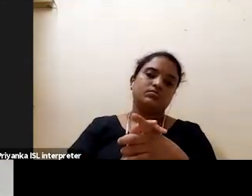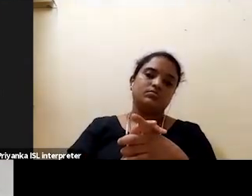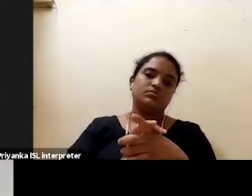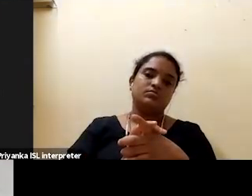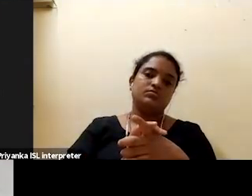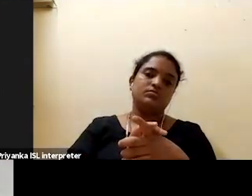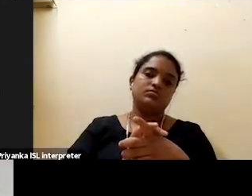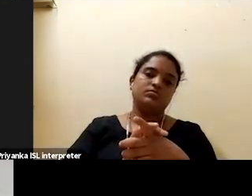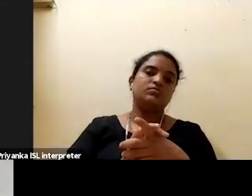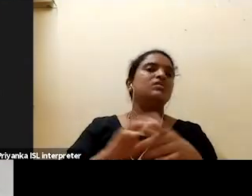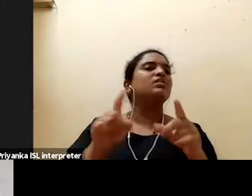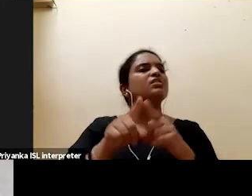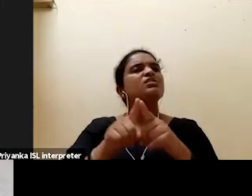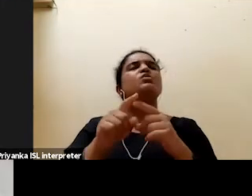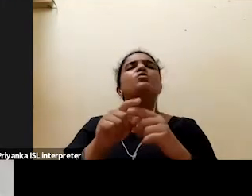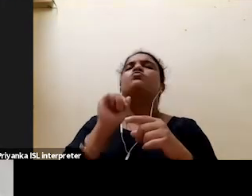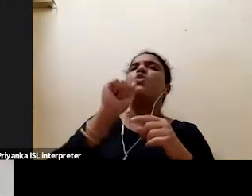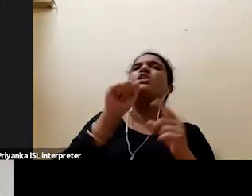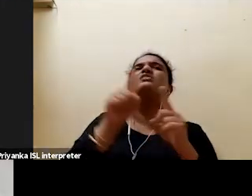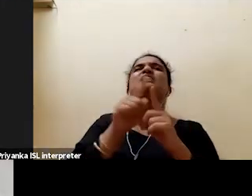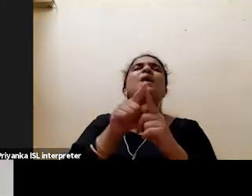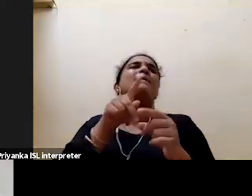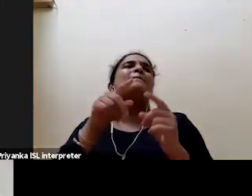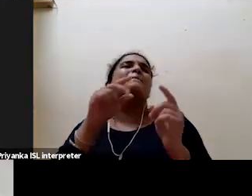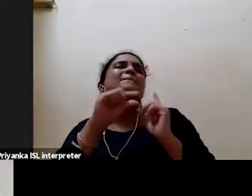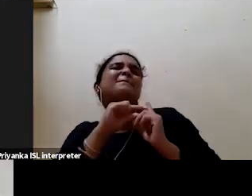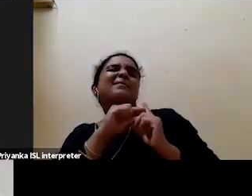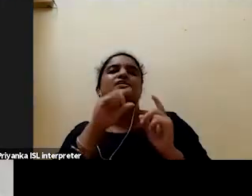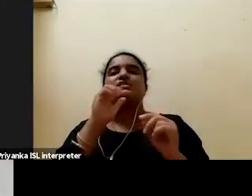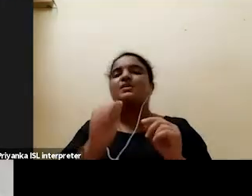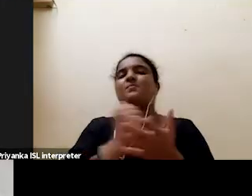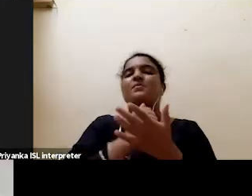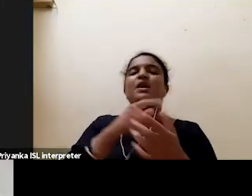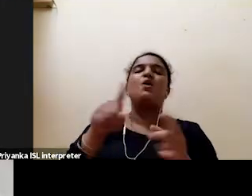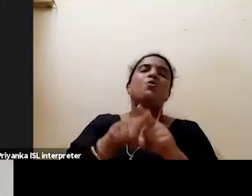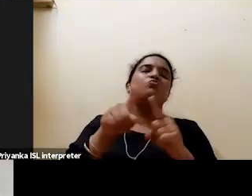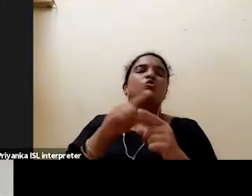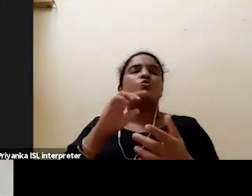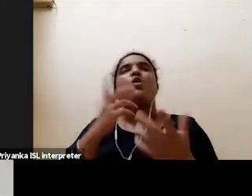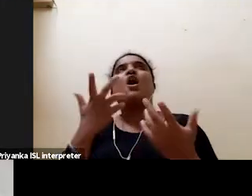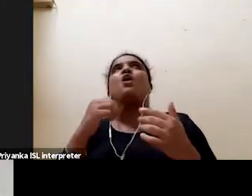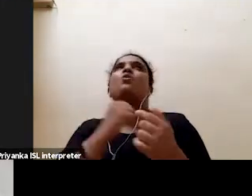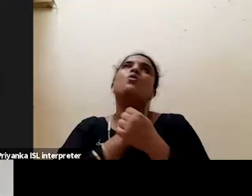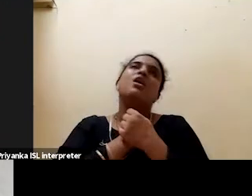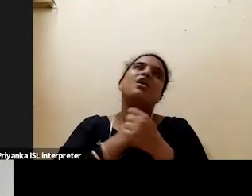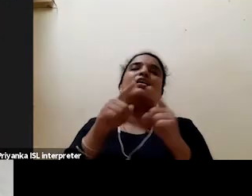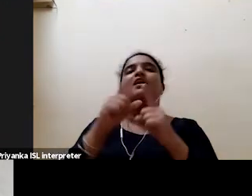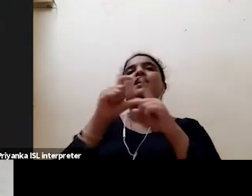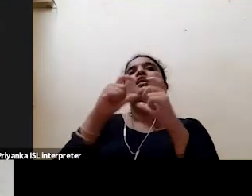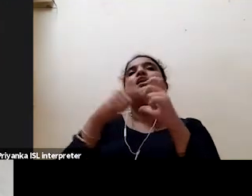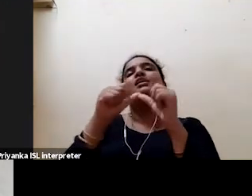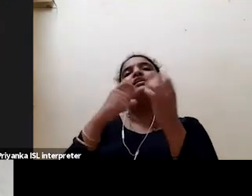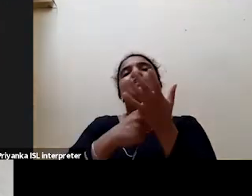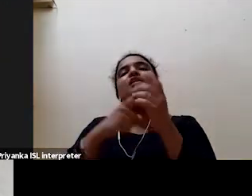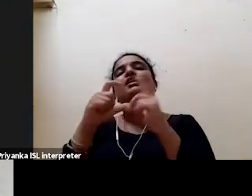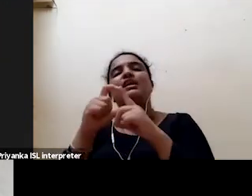so be personal, and to the extent of, I'm not saying put your whole like dear diary out there on your blog, but keep it